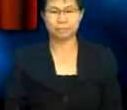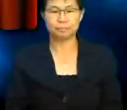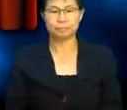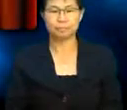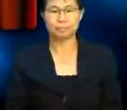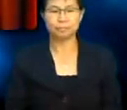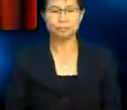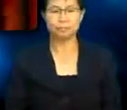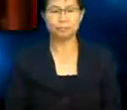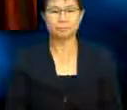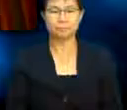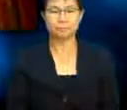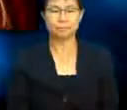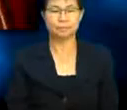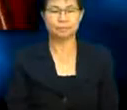Yeah.